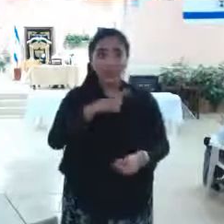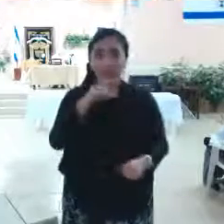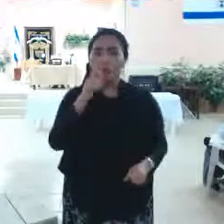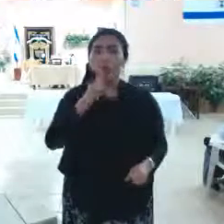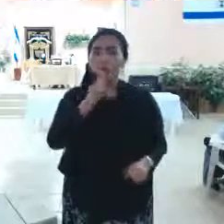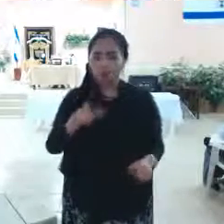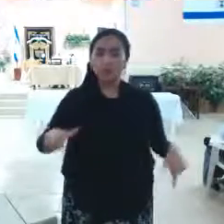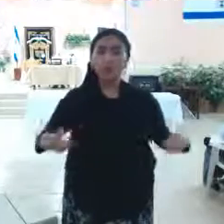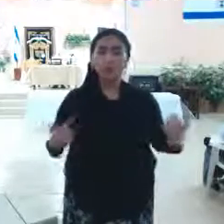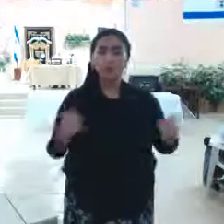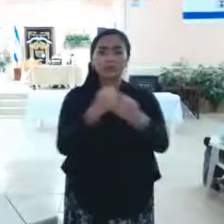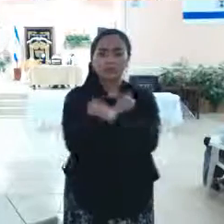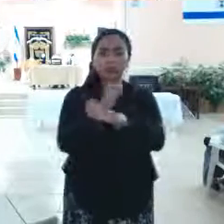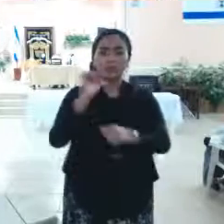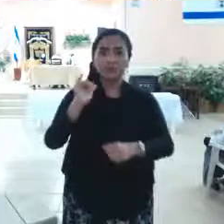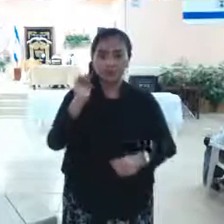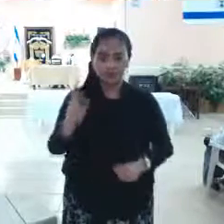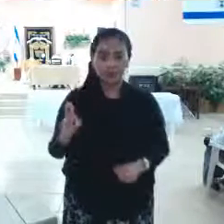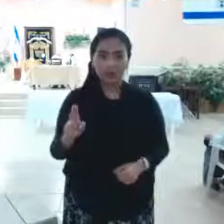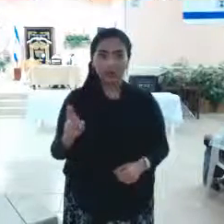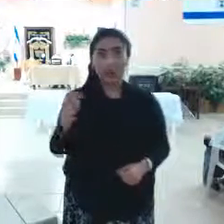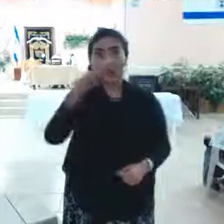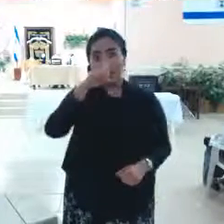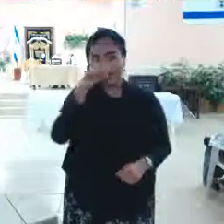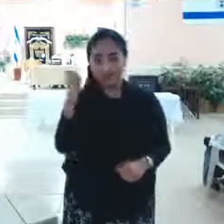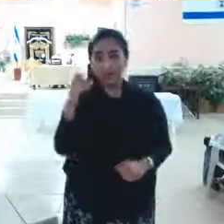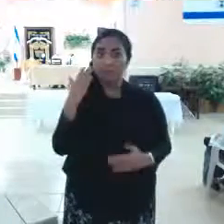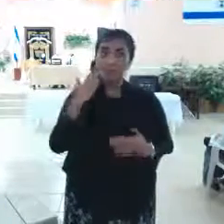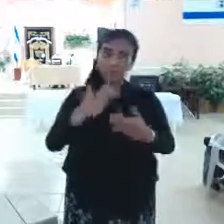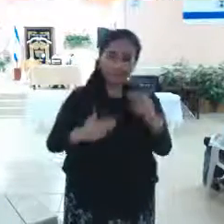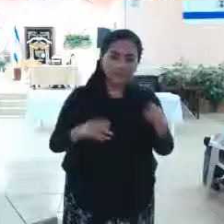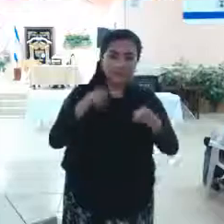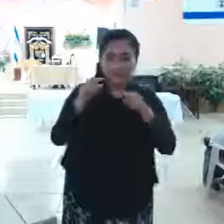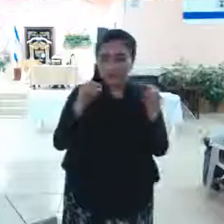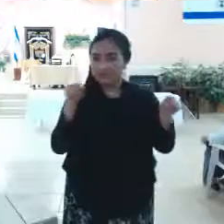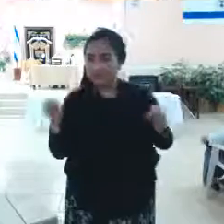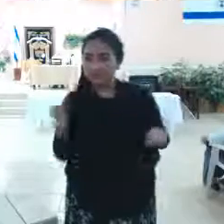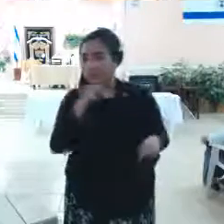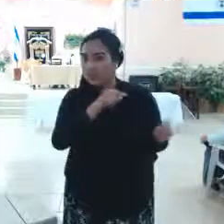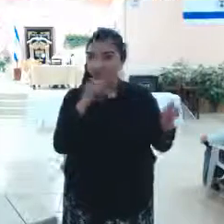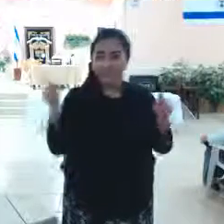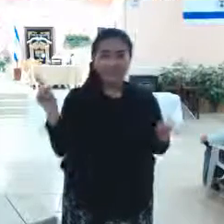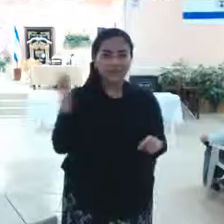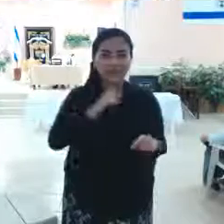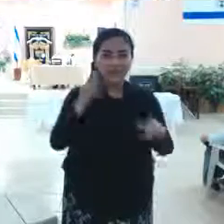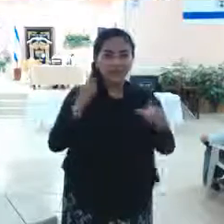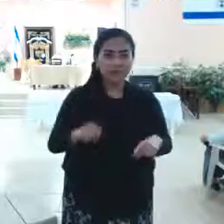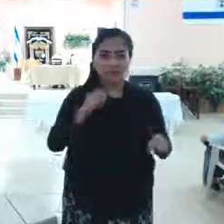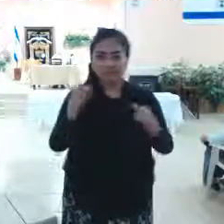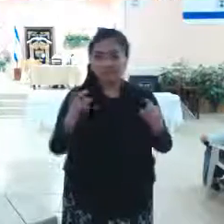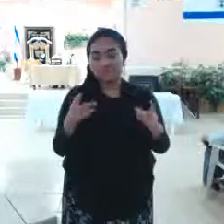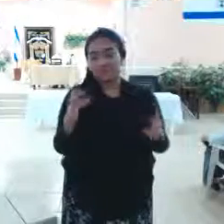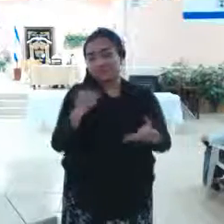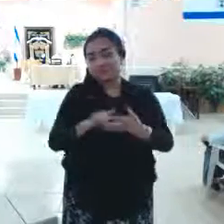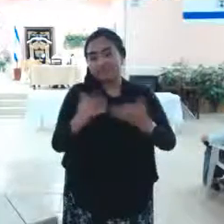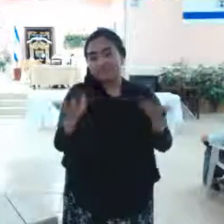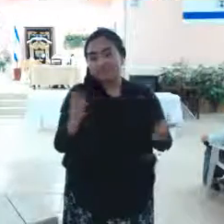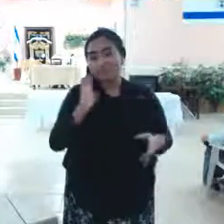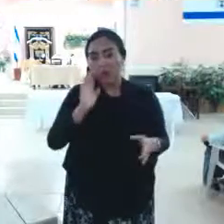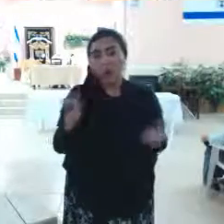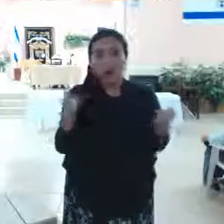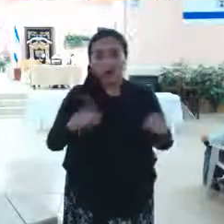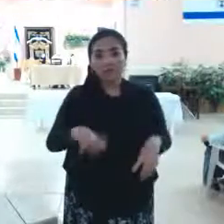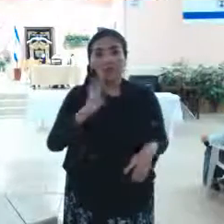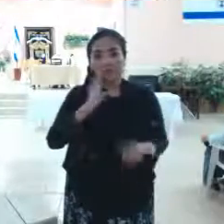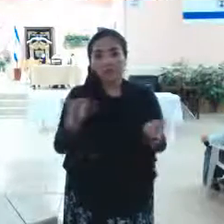the ones that we truly love Yahweh, because it could be that somewhere one or another can be a hypocrite. That is without a